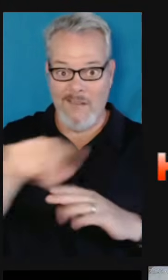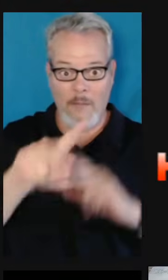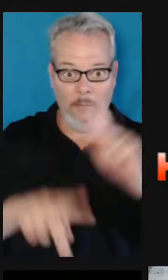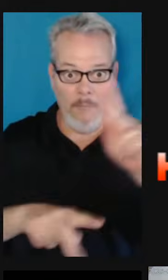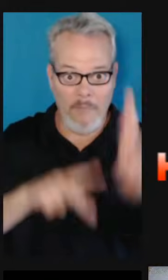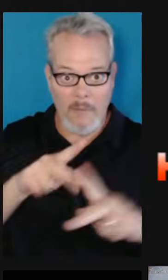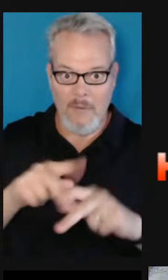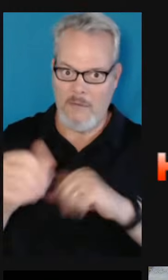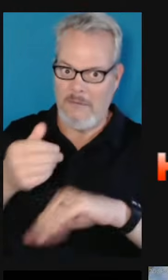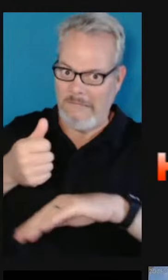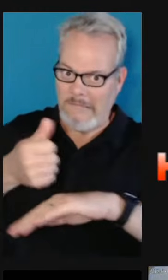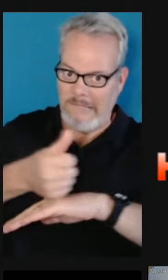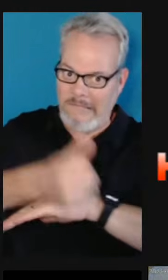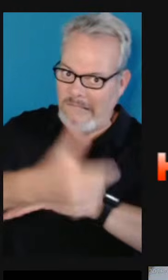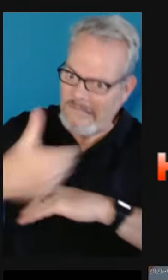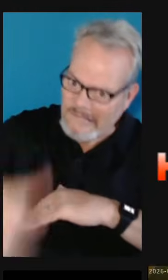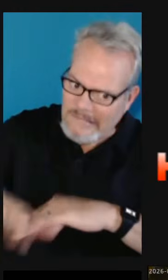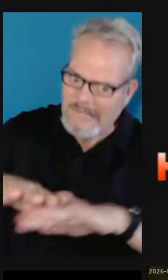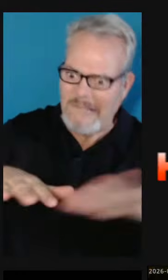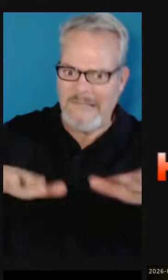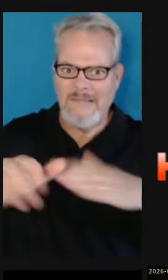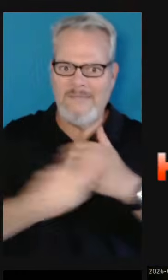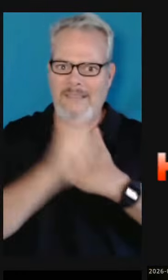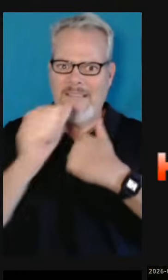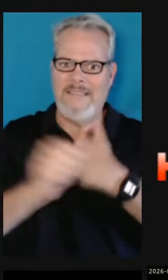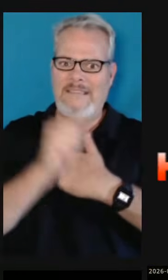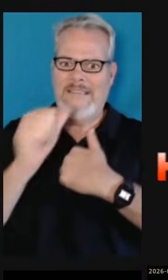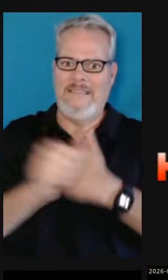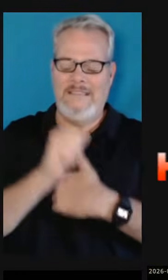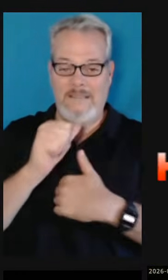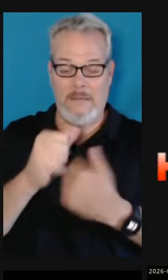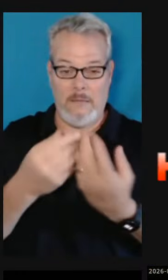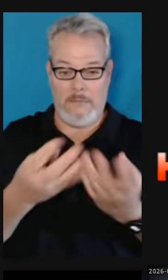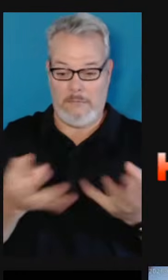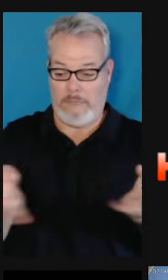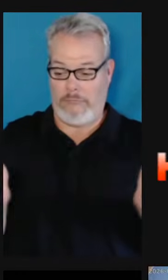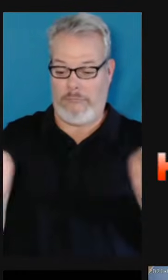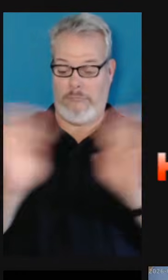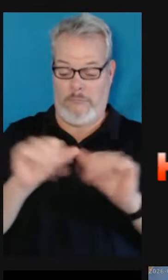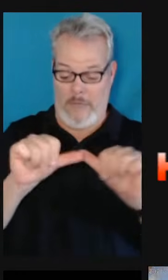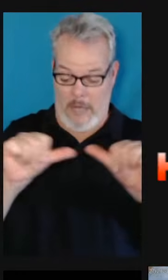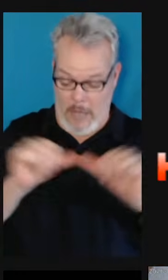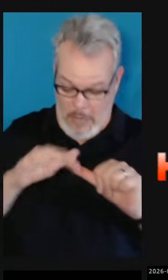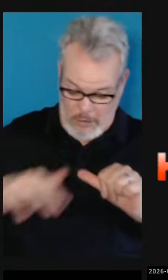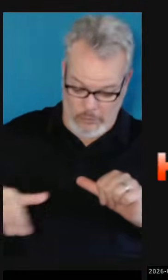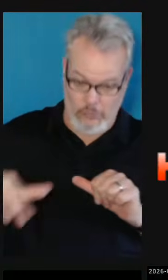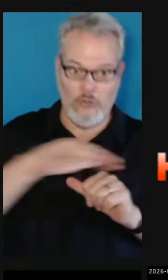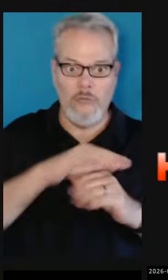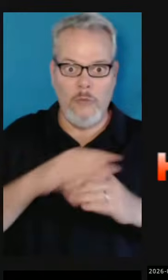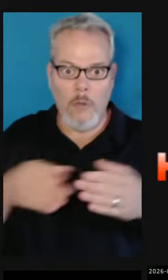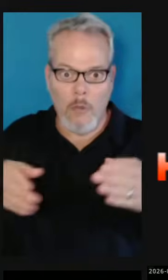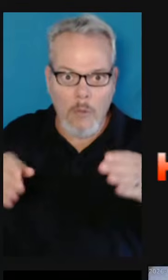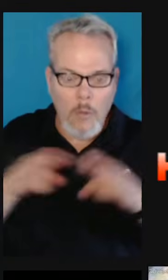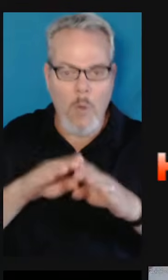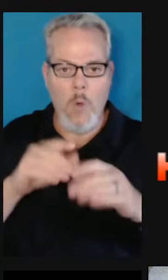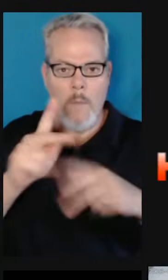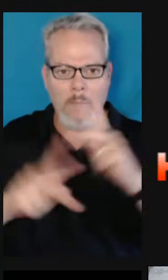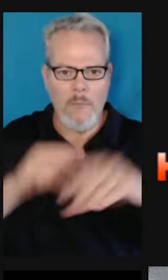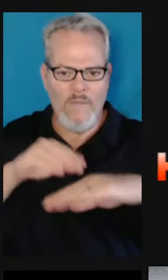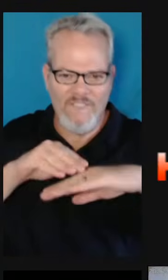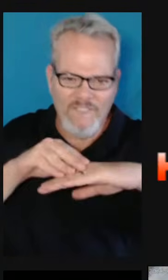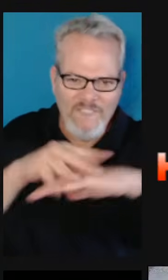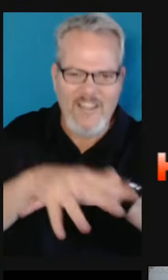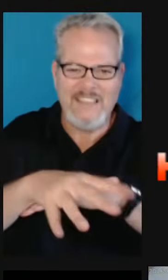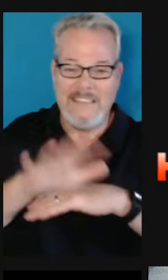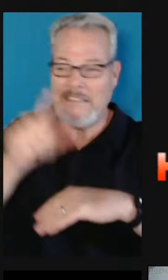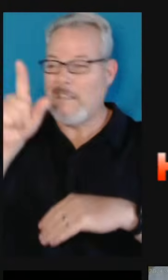into nearby residential areas and all the way as far as Hilo. So let's summarize some of that. You guys are seeing the KW camera